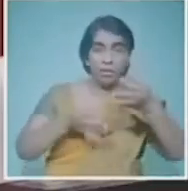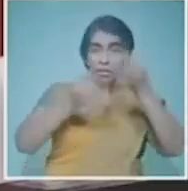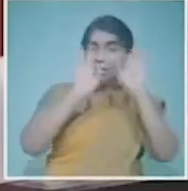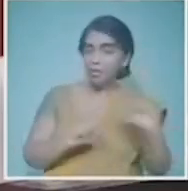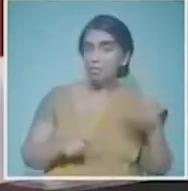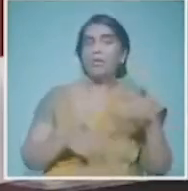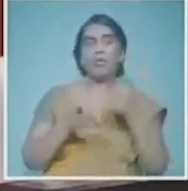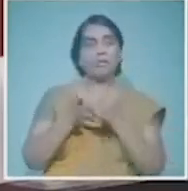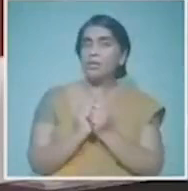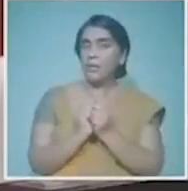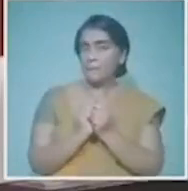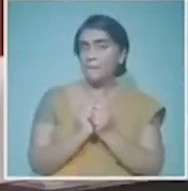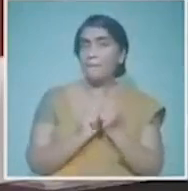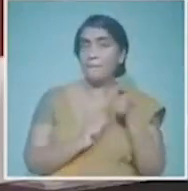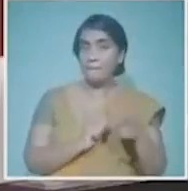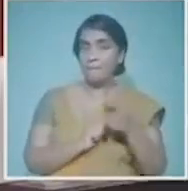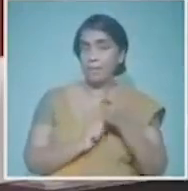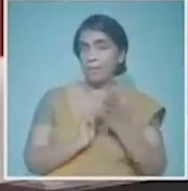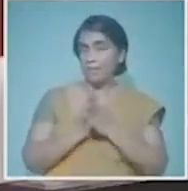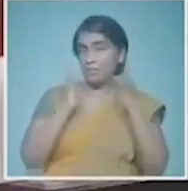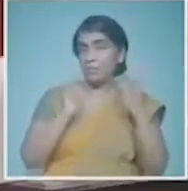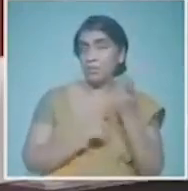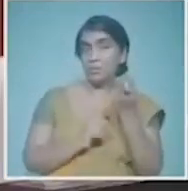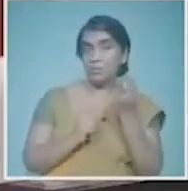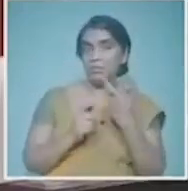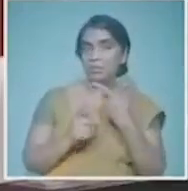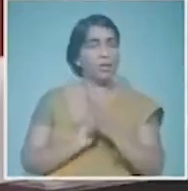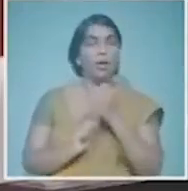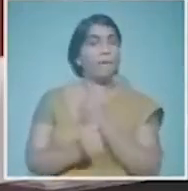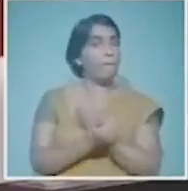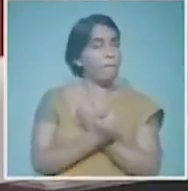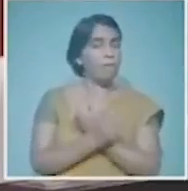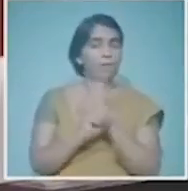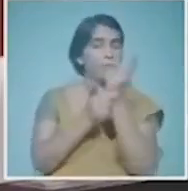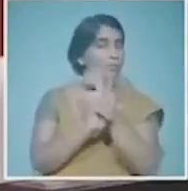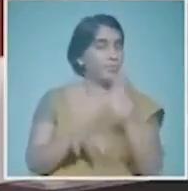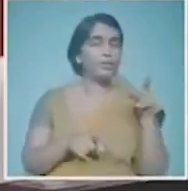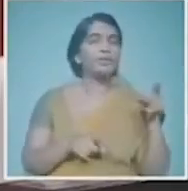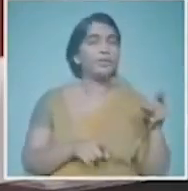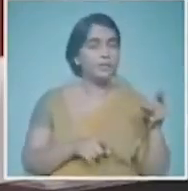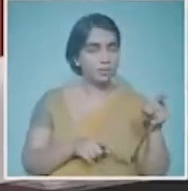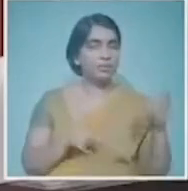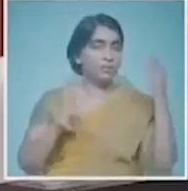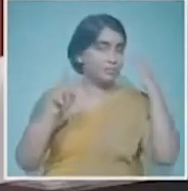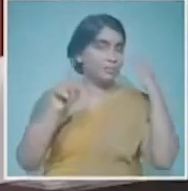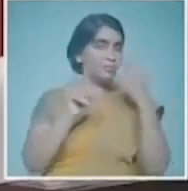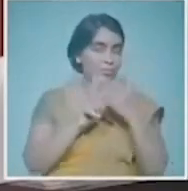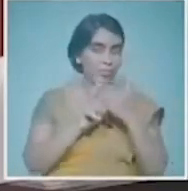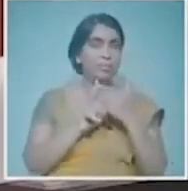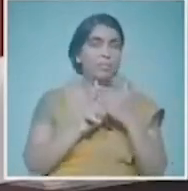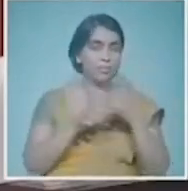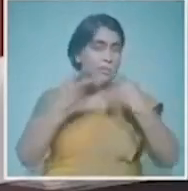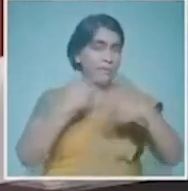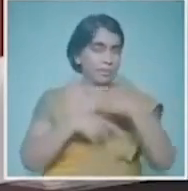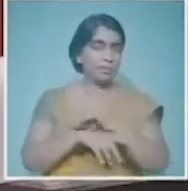send these productions, evidence to the government analyst must in some way be stopped. And the court oversight, I